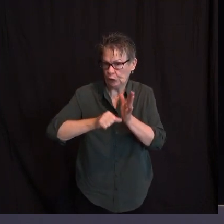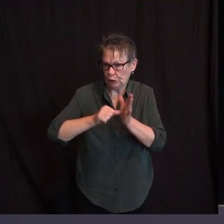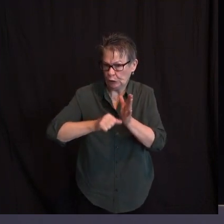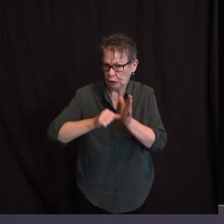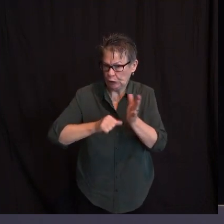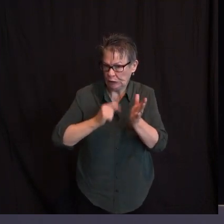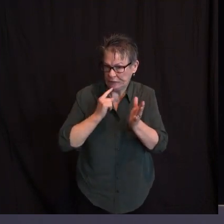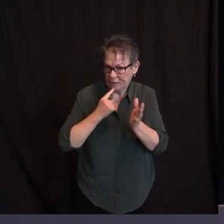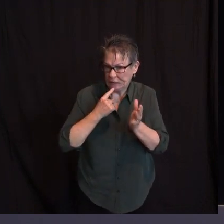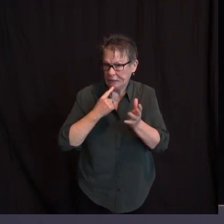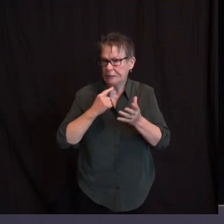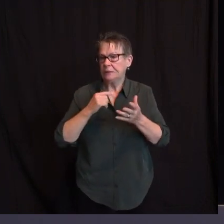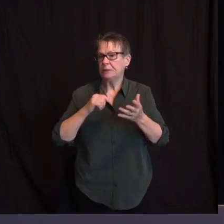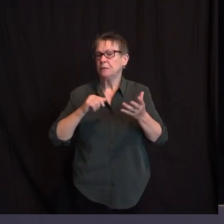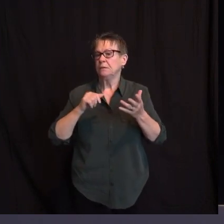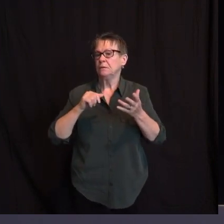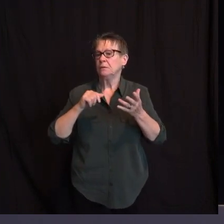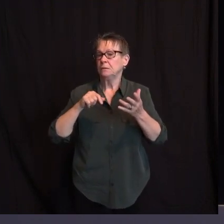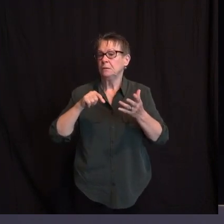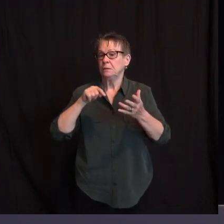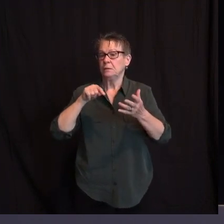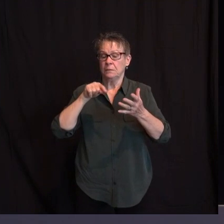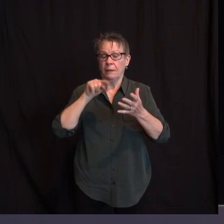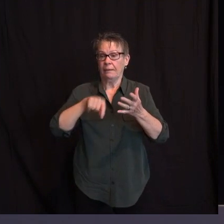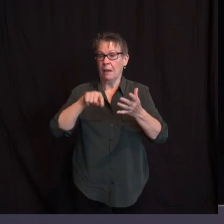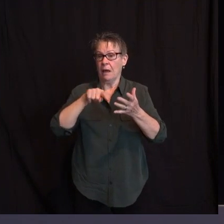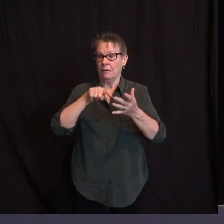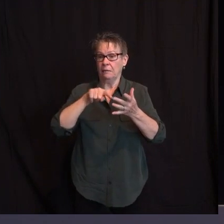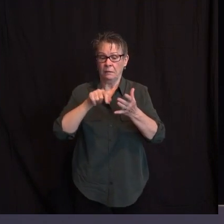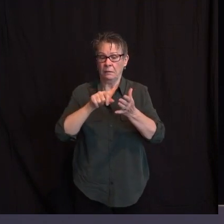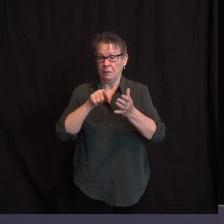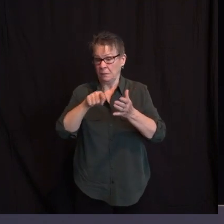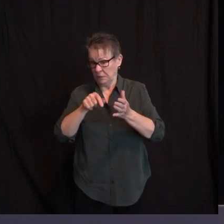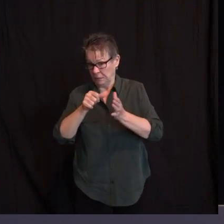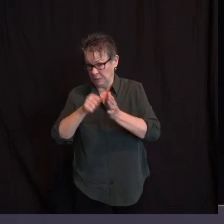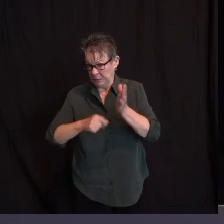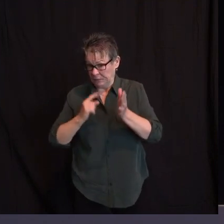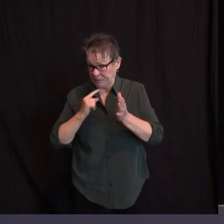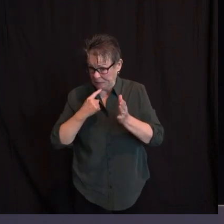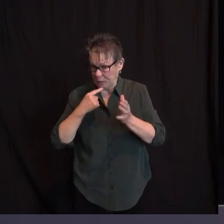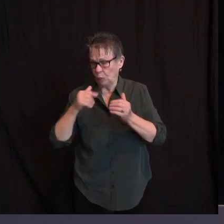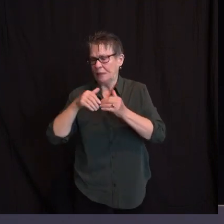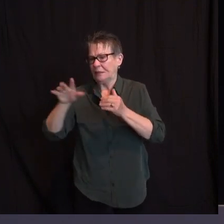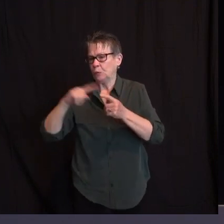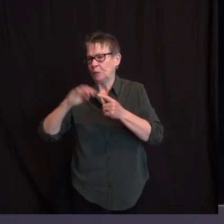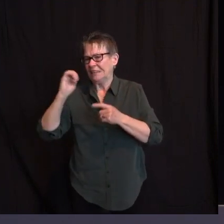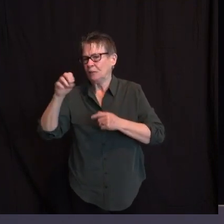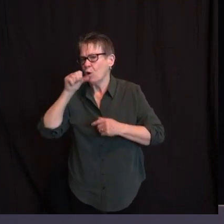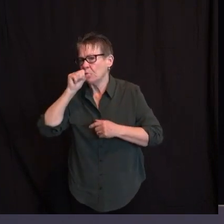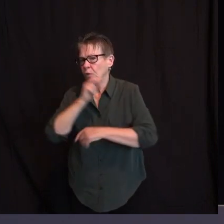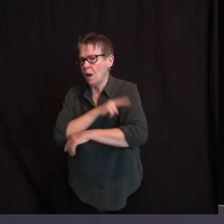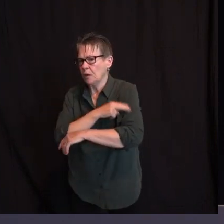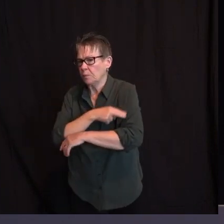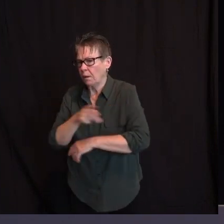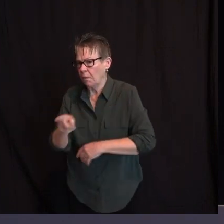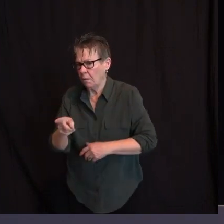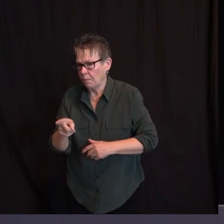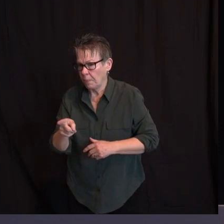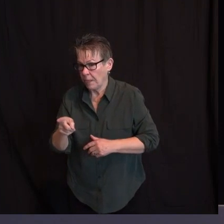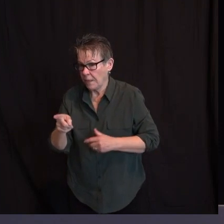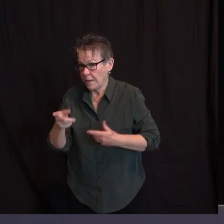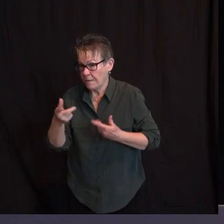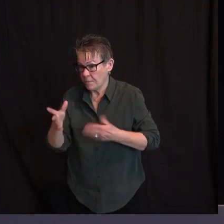East Orange, and to be followed by a hospital that we will bring up in Woodbury. And then we have the medical